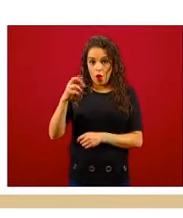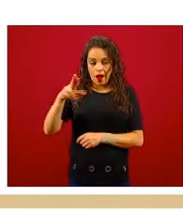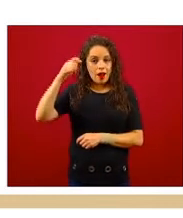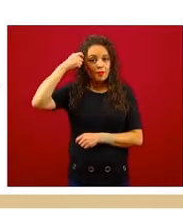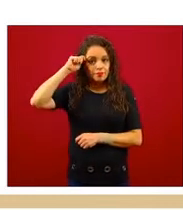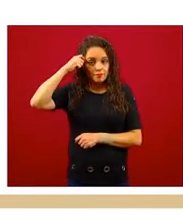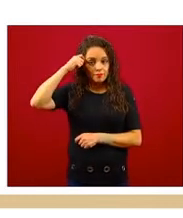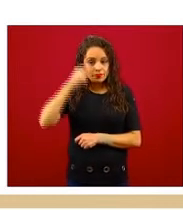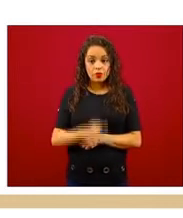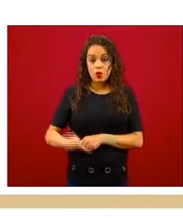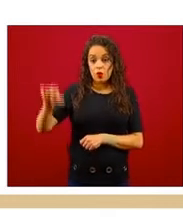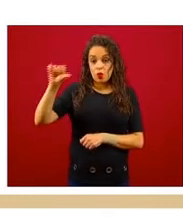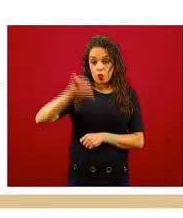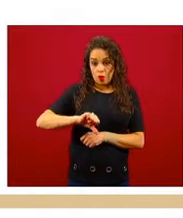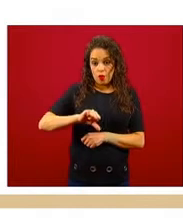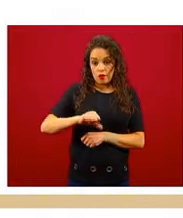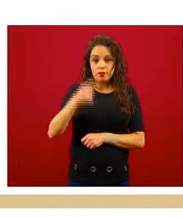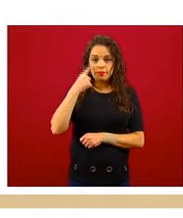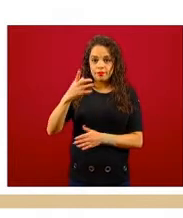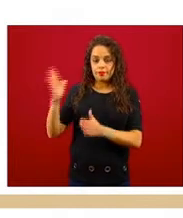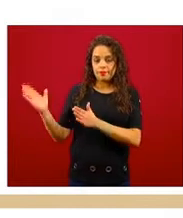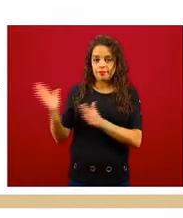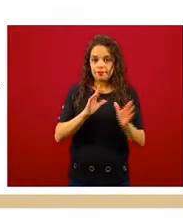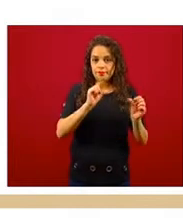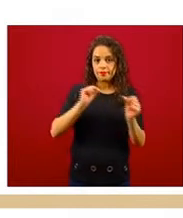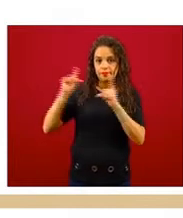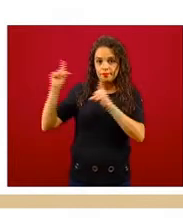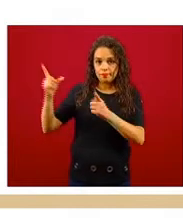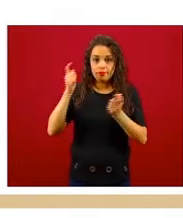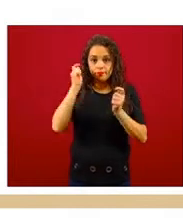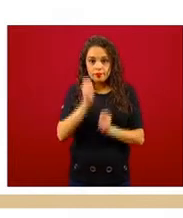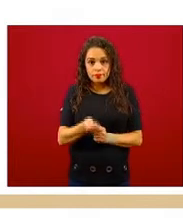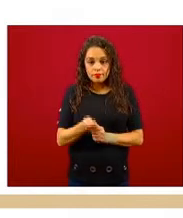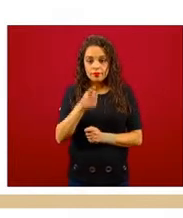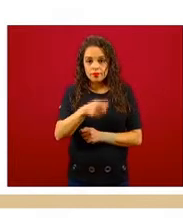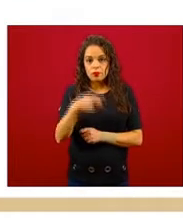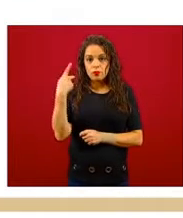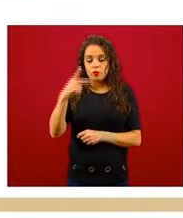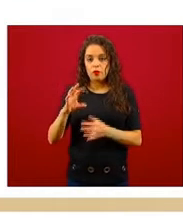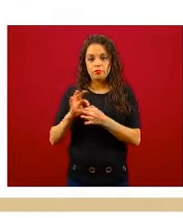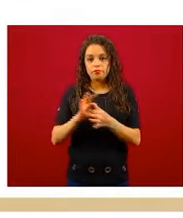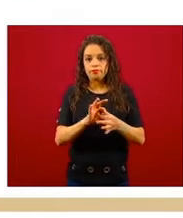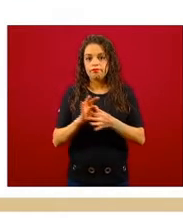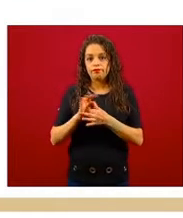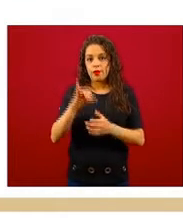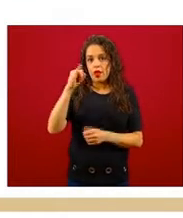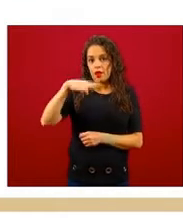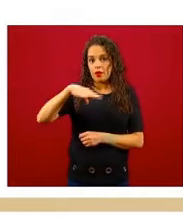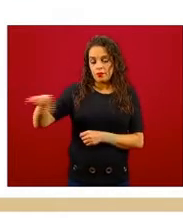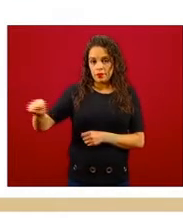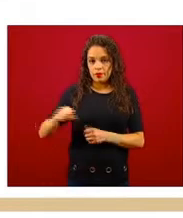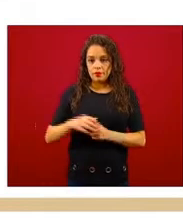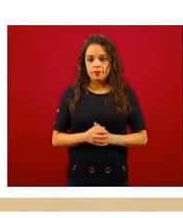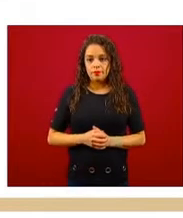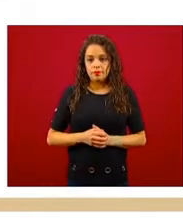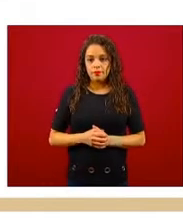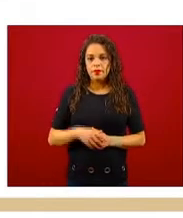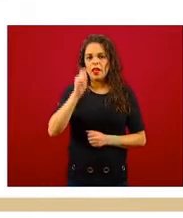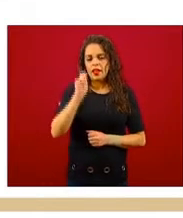And this meant that 22,300 domestic workers would be supported by social